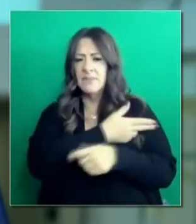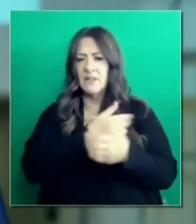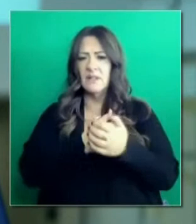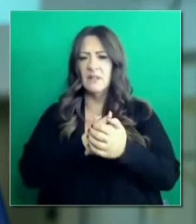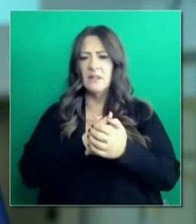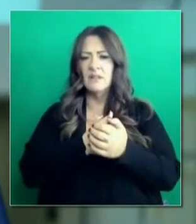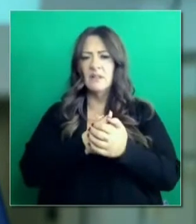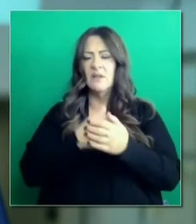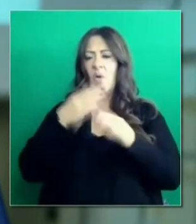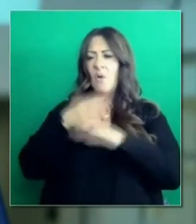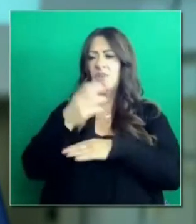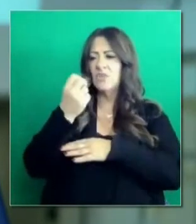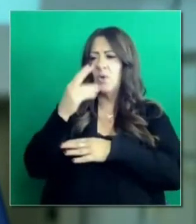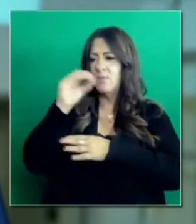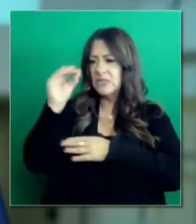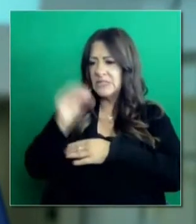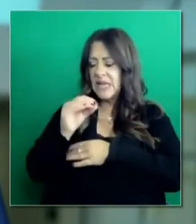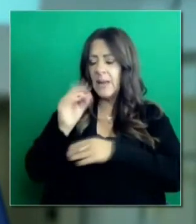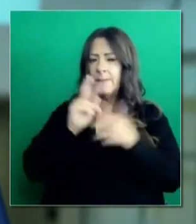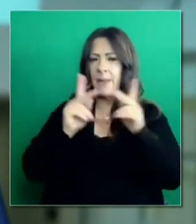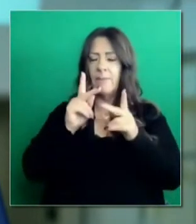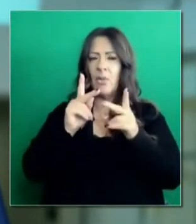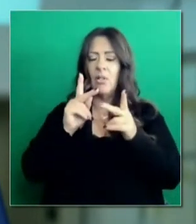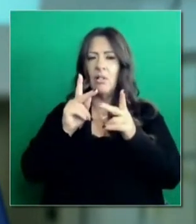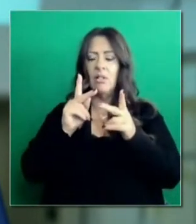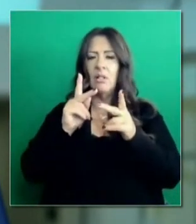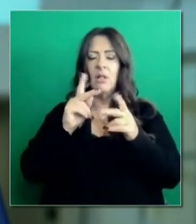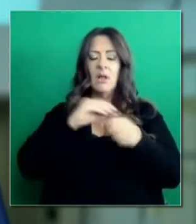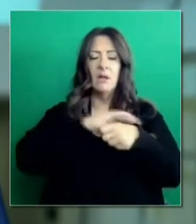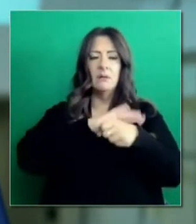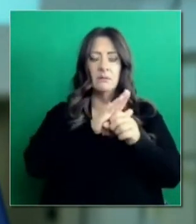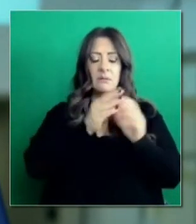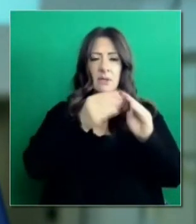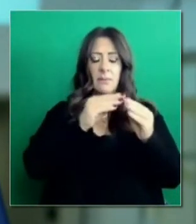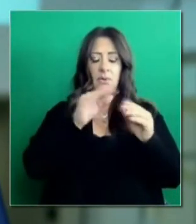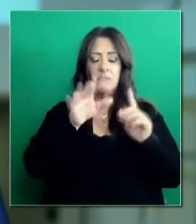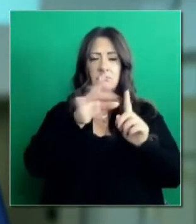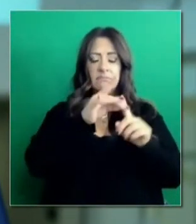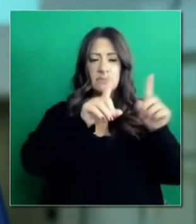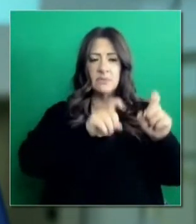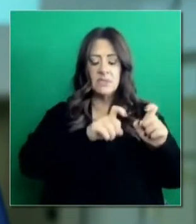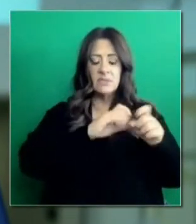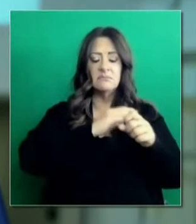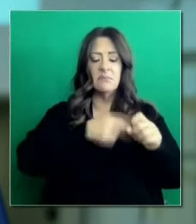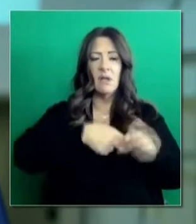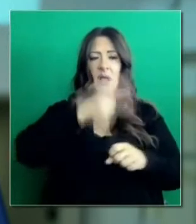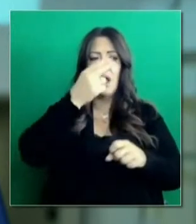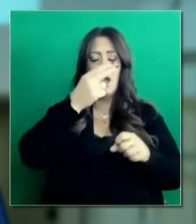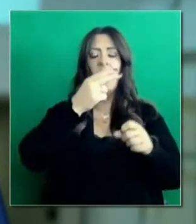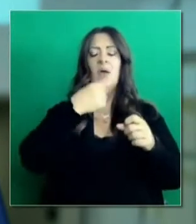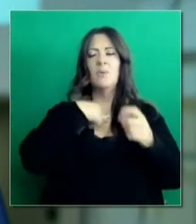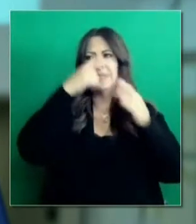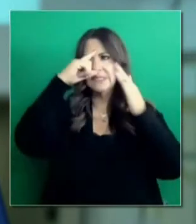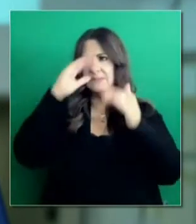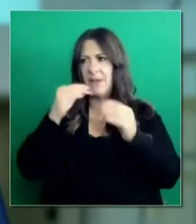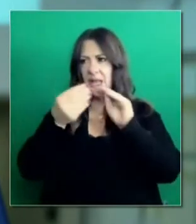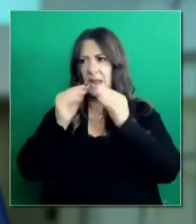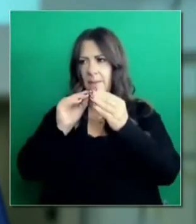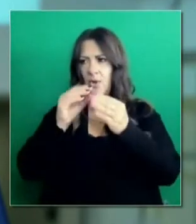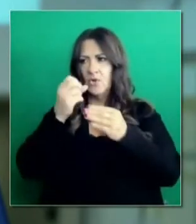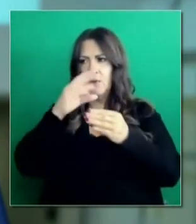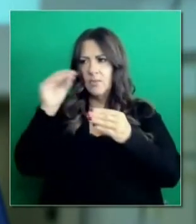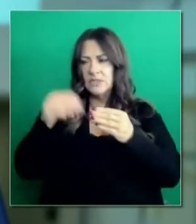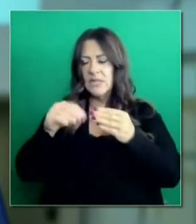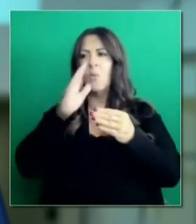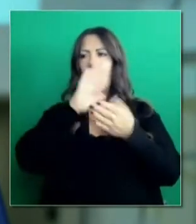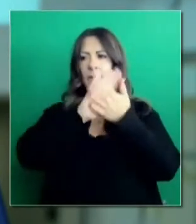the next 2 weeks, about 12% end up in the ICUs. So those are projections. We want to not get to a place where that's